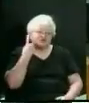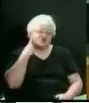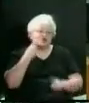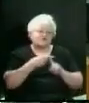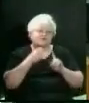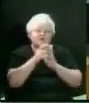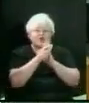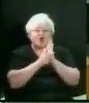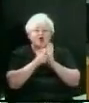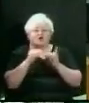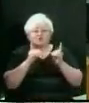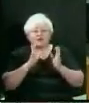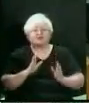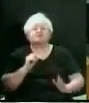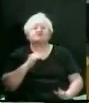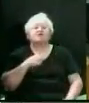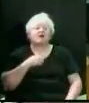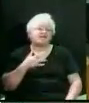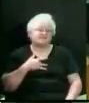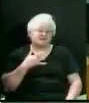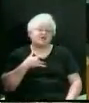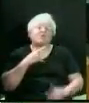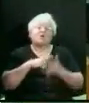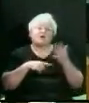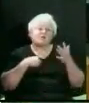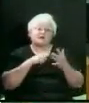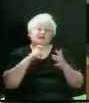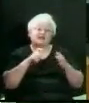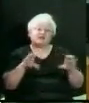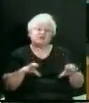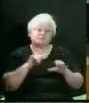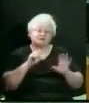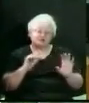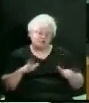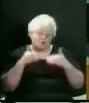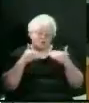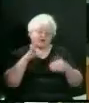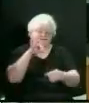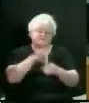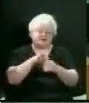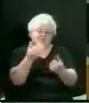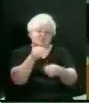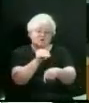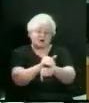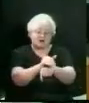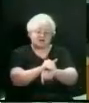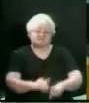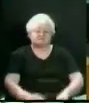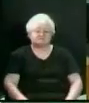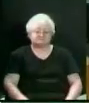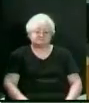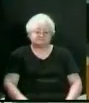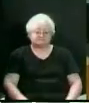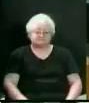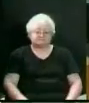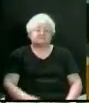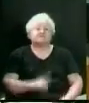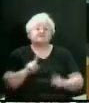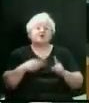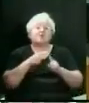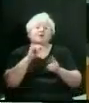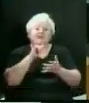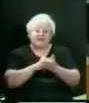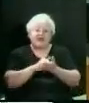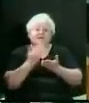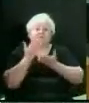director. So I think that what we need to do is to go ahead and vote on this tonight. I'll speak later when that motion's on